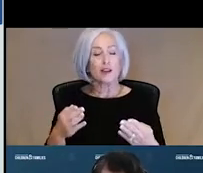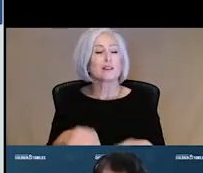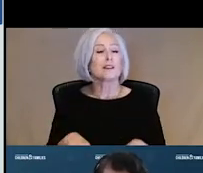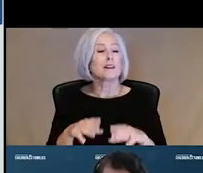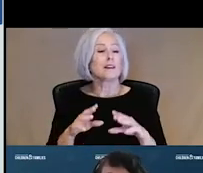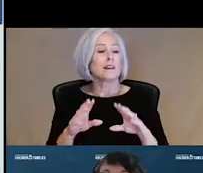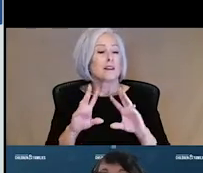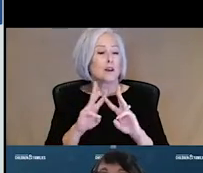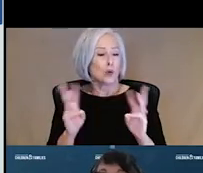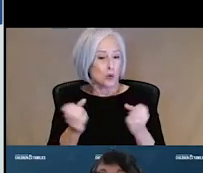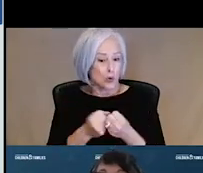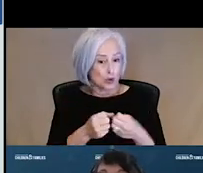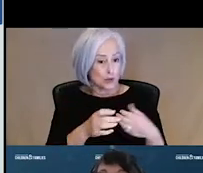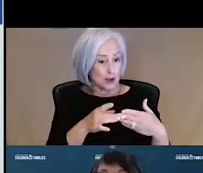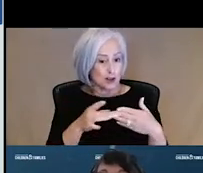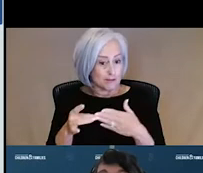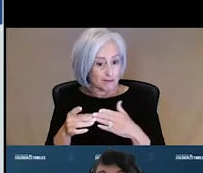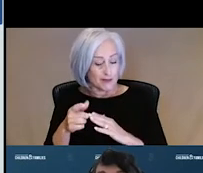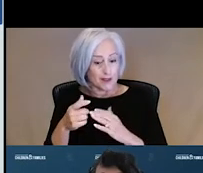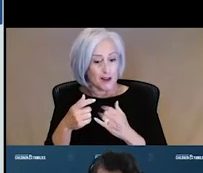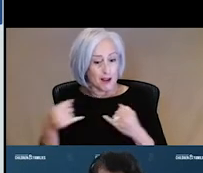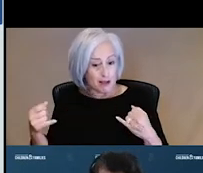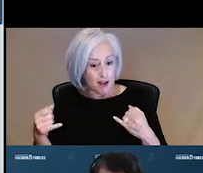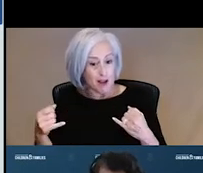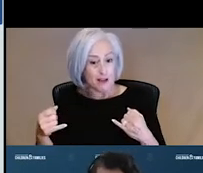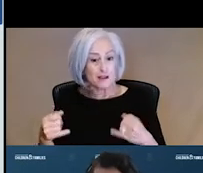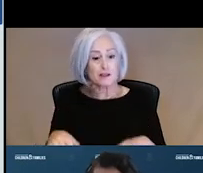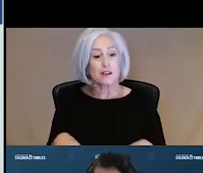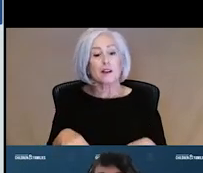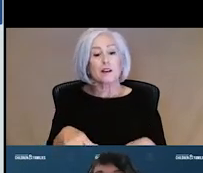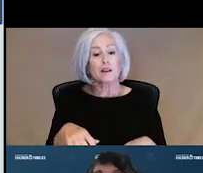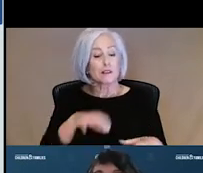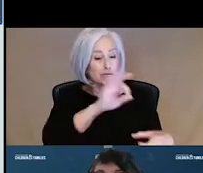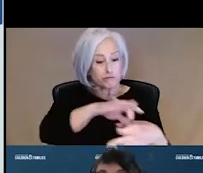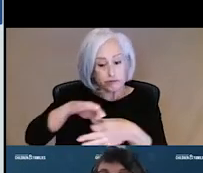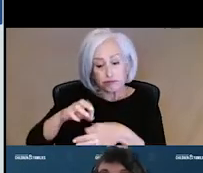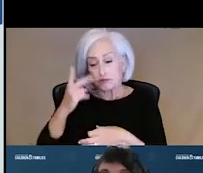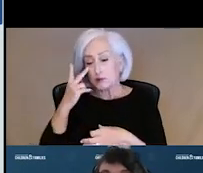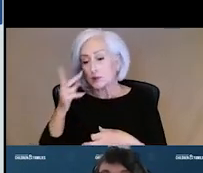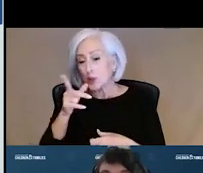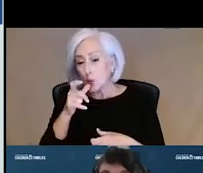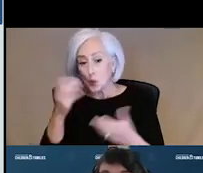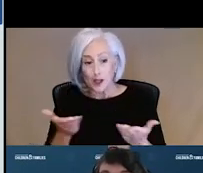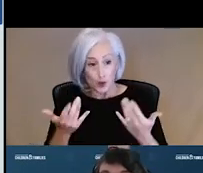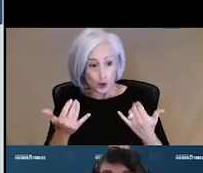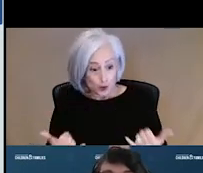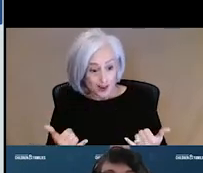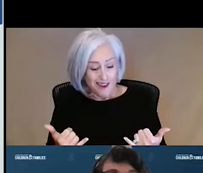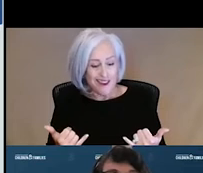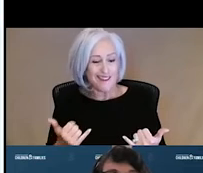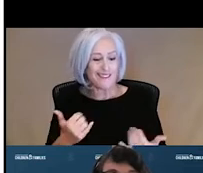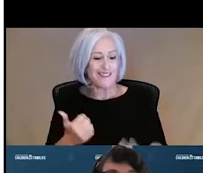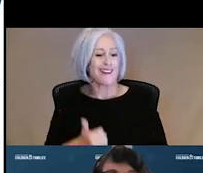off with a few polls to help us understand who's here today and we can get to know each other a little